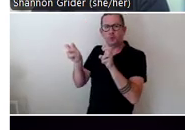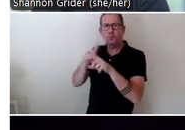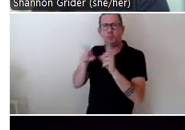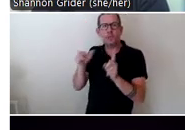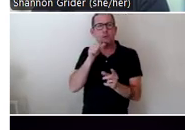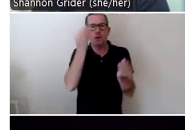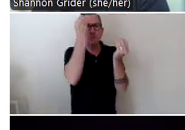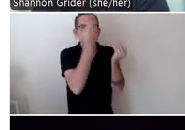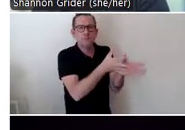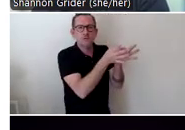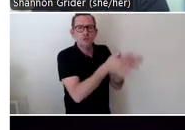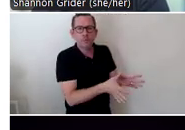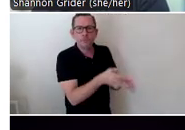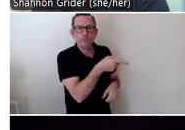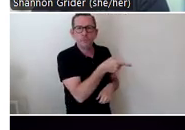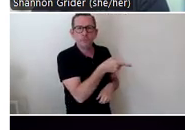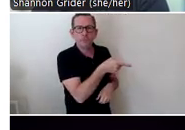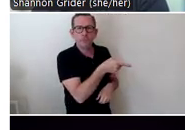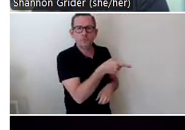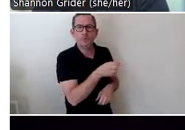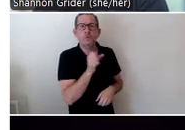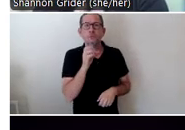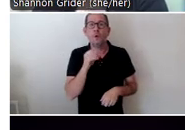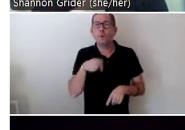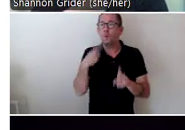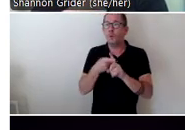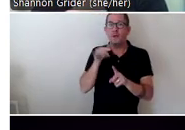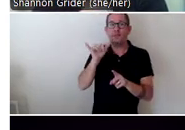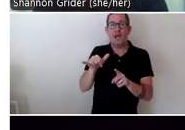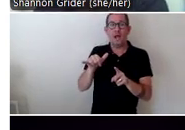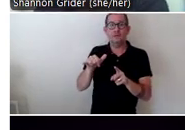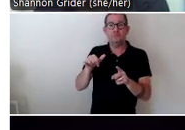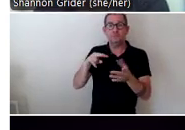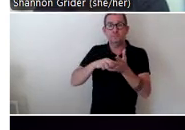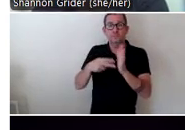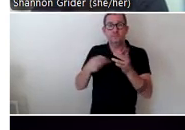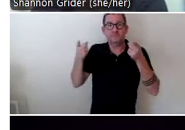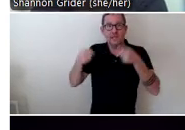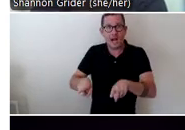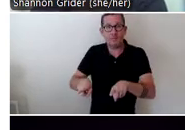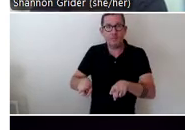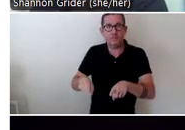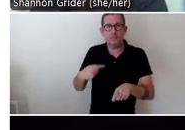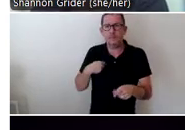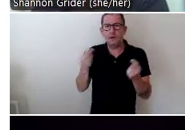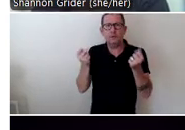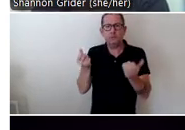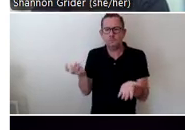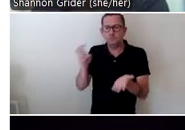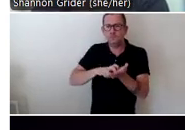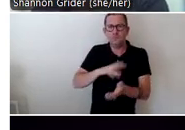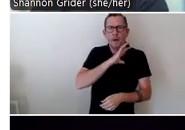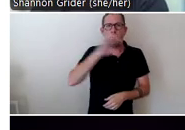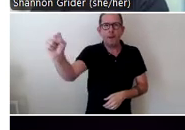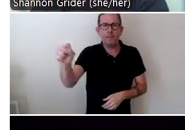they immediately let the interpreter, they let me as the deaf individual know what the situation was, but they didn't let